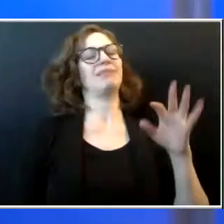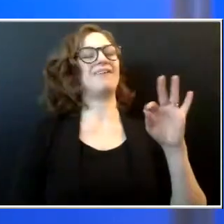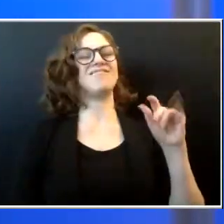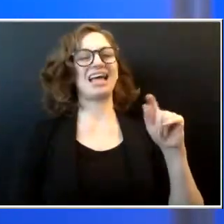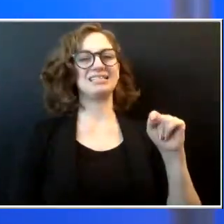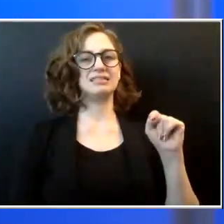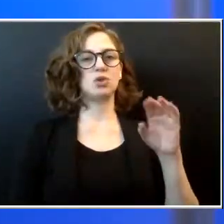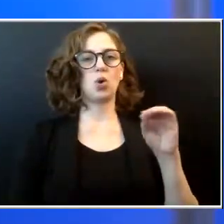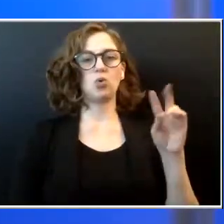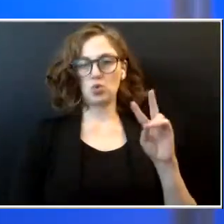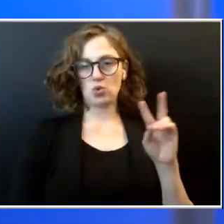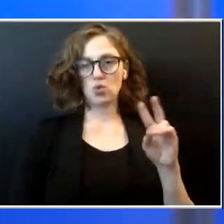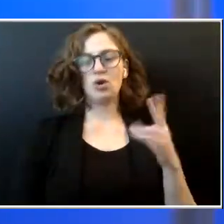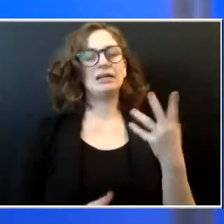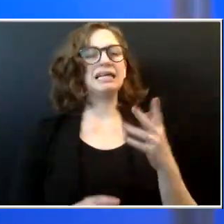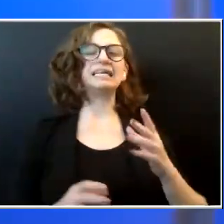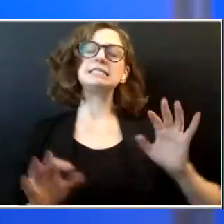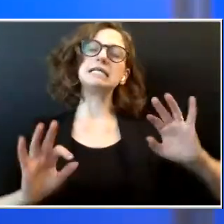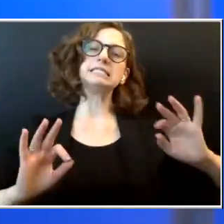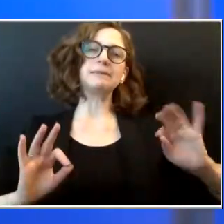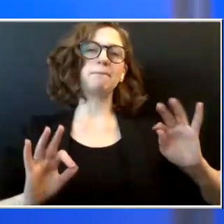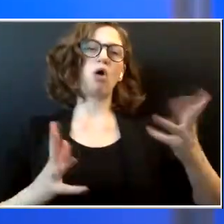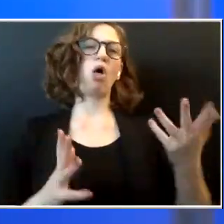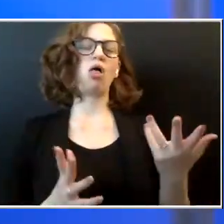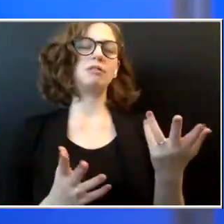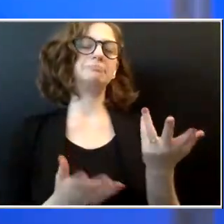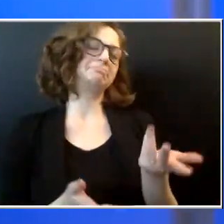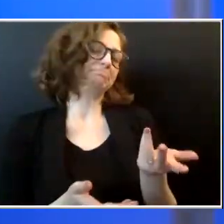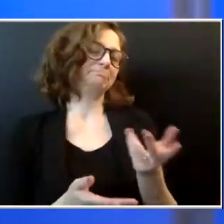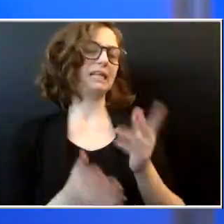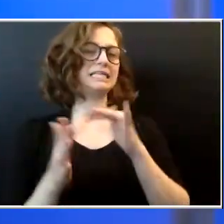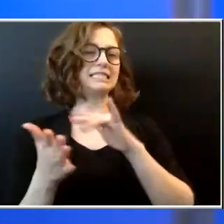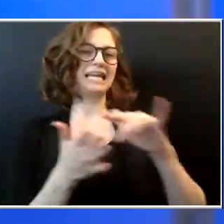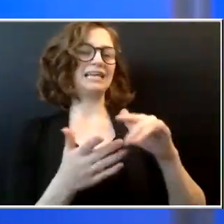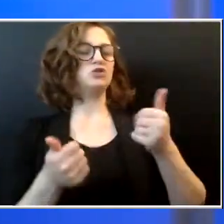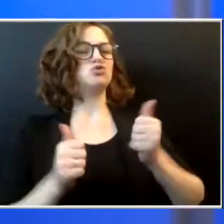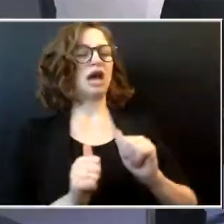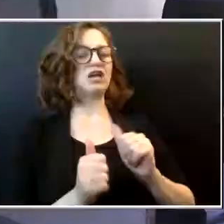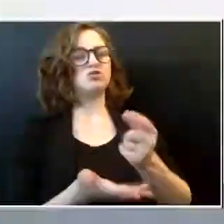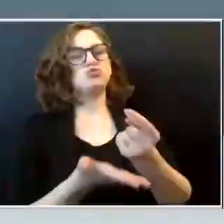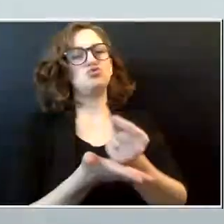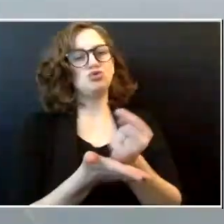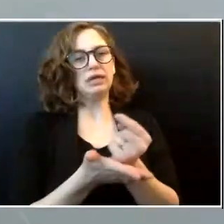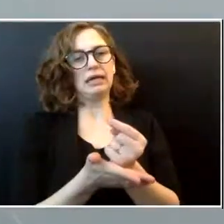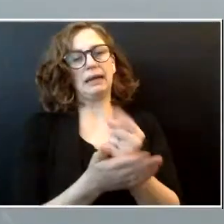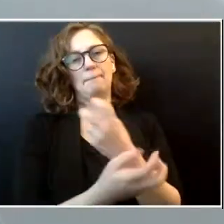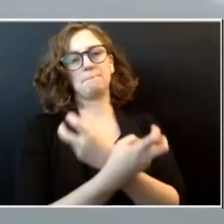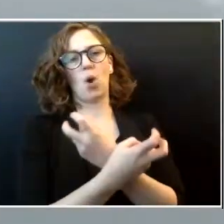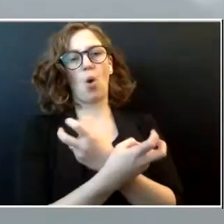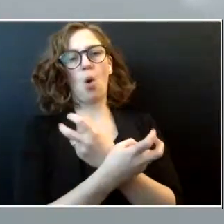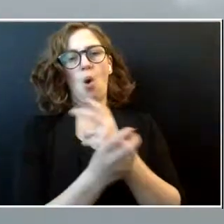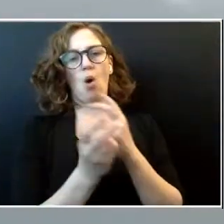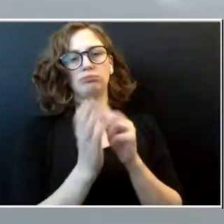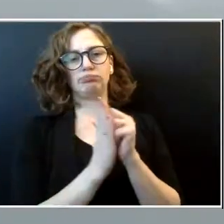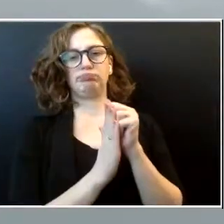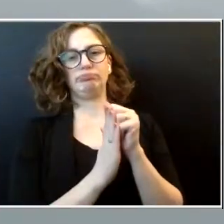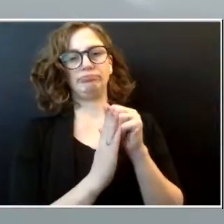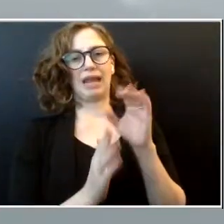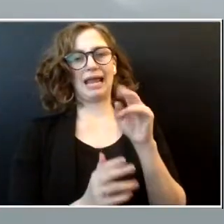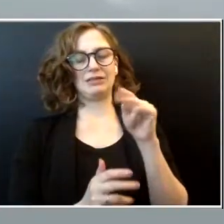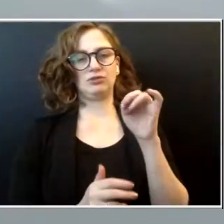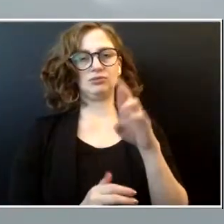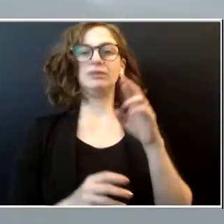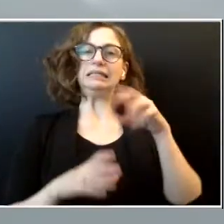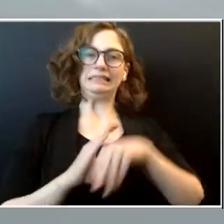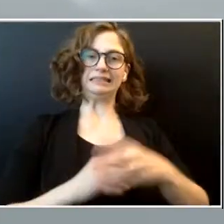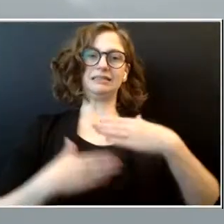to try and treat bone metastases in the chest. So that sounds so much better as well, just from the